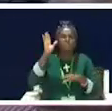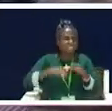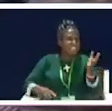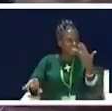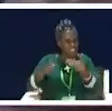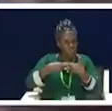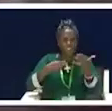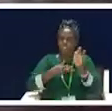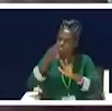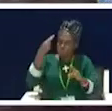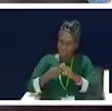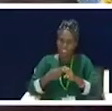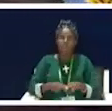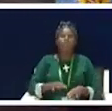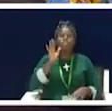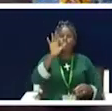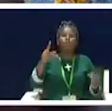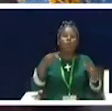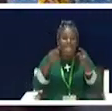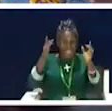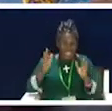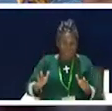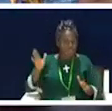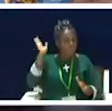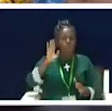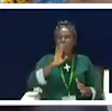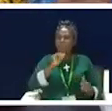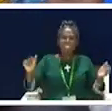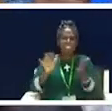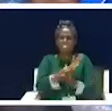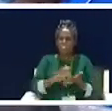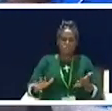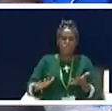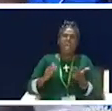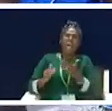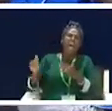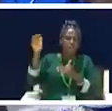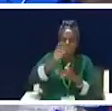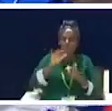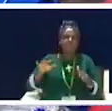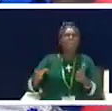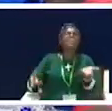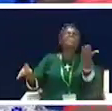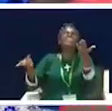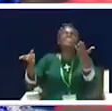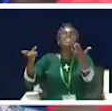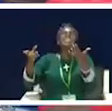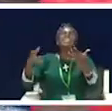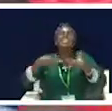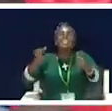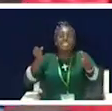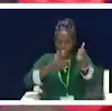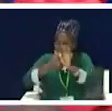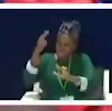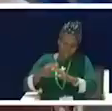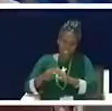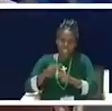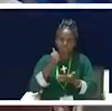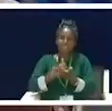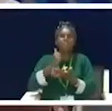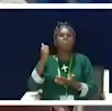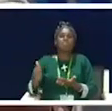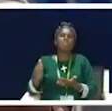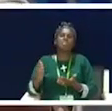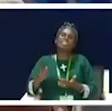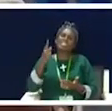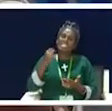I say your enemy shall be destroyed beyond restoration. In the mighty name of Jesus. The arm